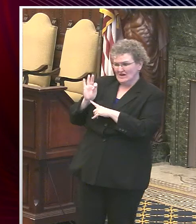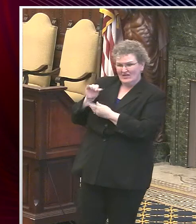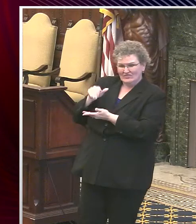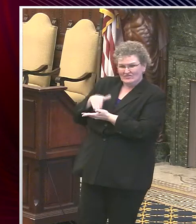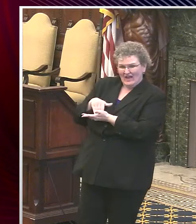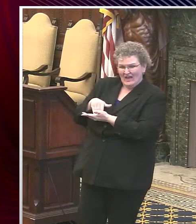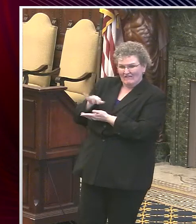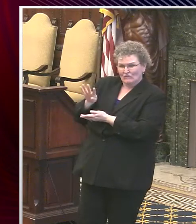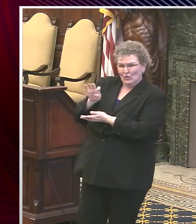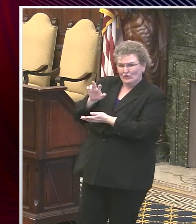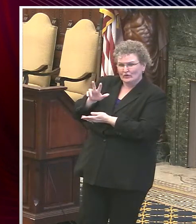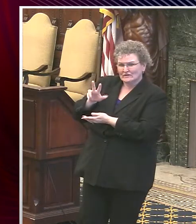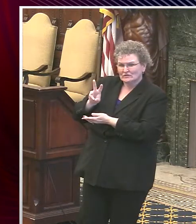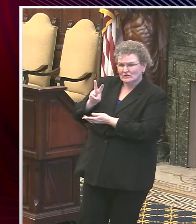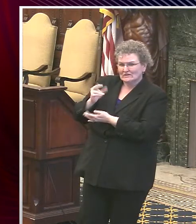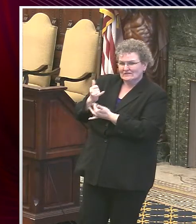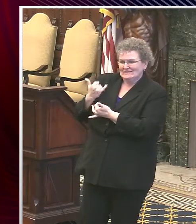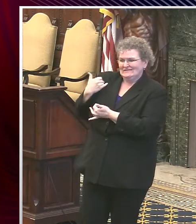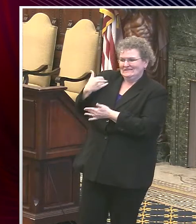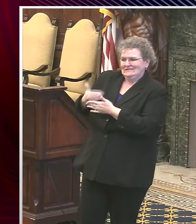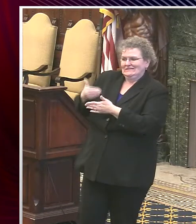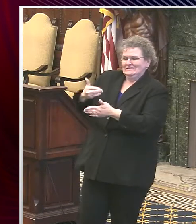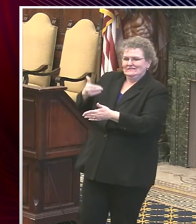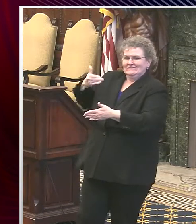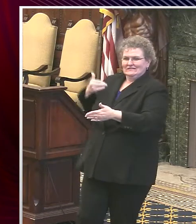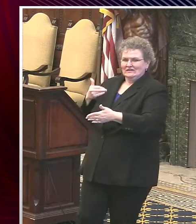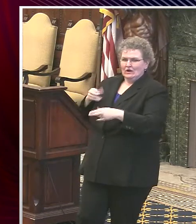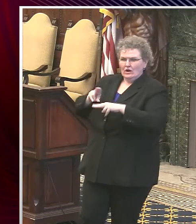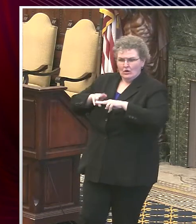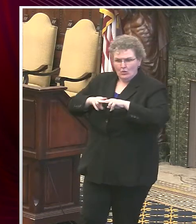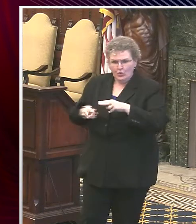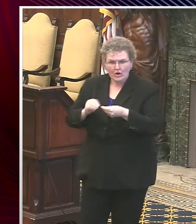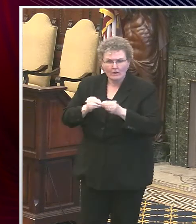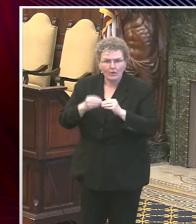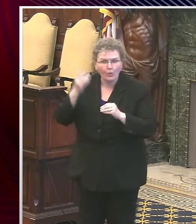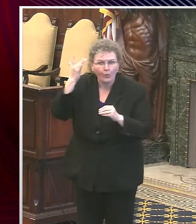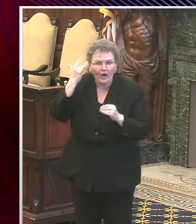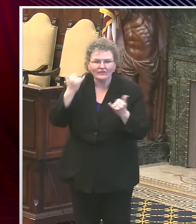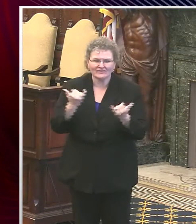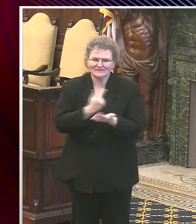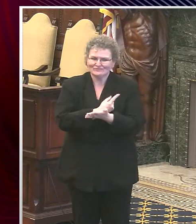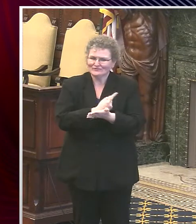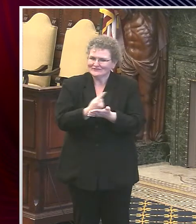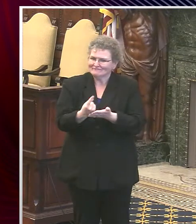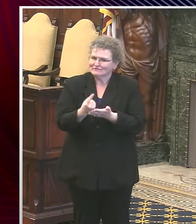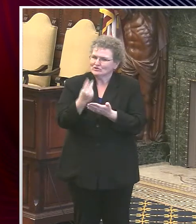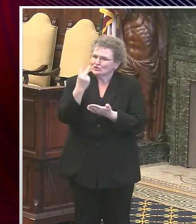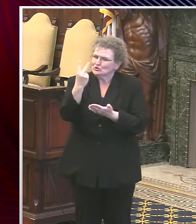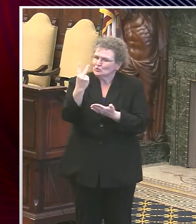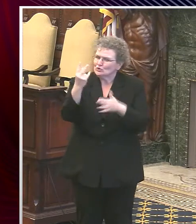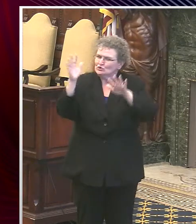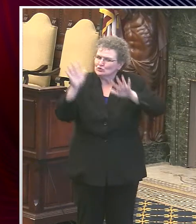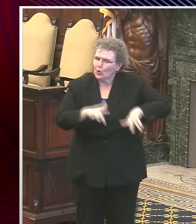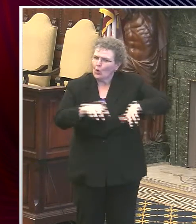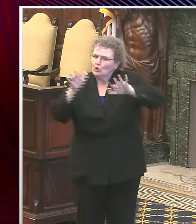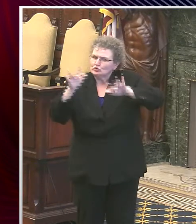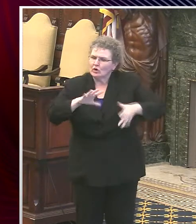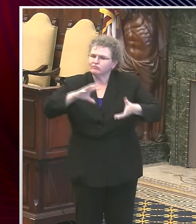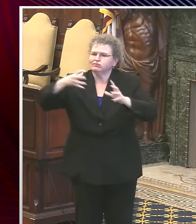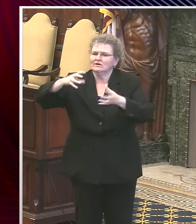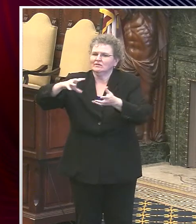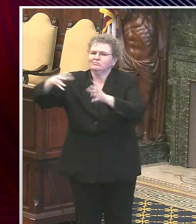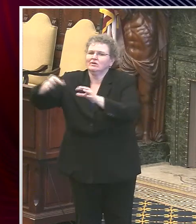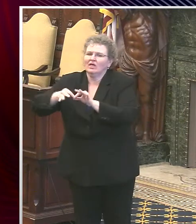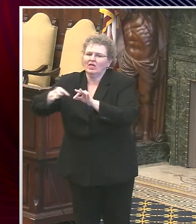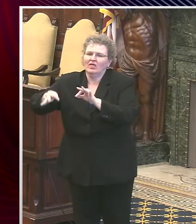49,773 the week before. And we think that's likely because during that week is when we had 2 snow days that made it very difficult for people to get to work,